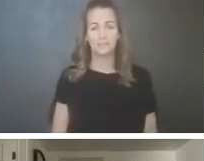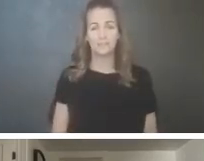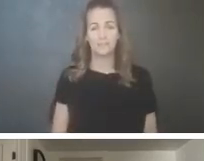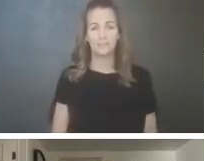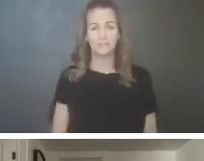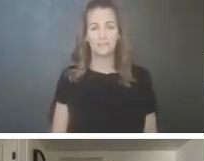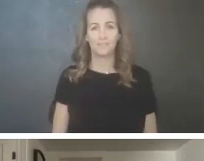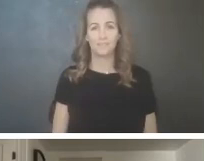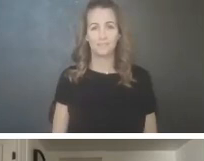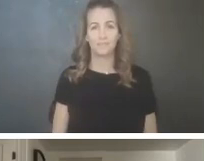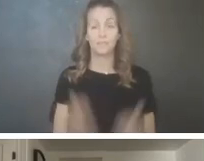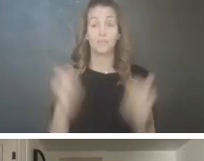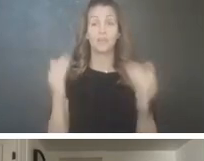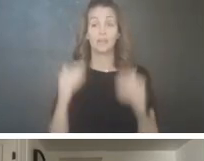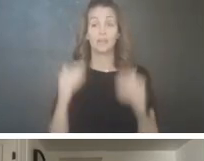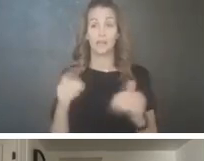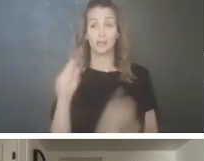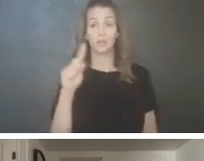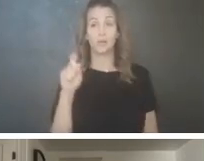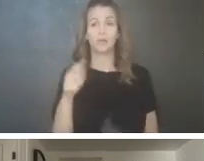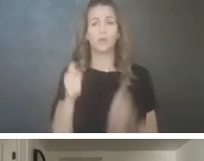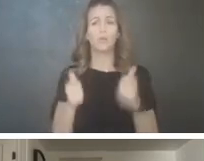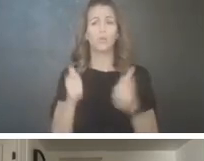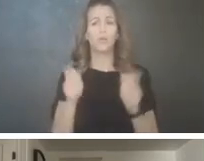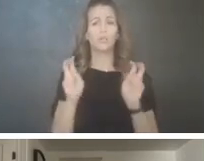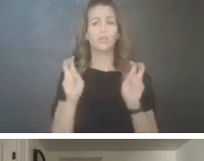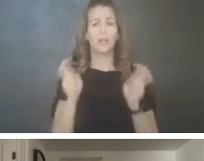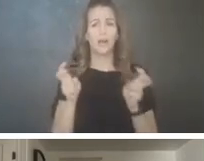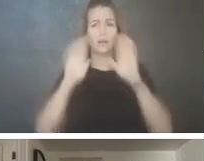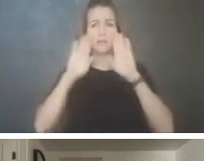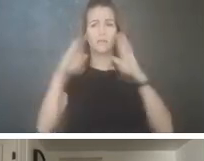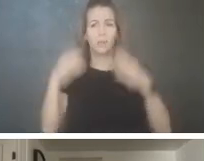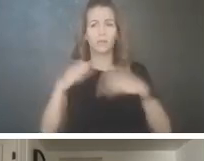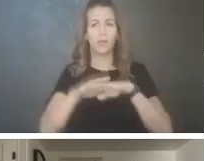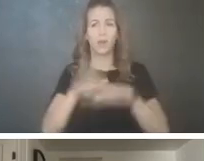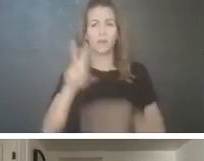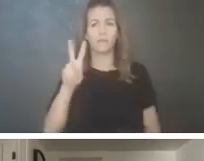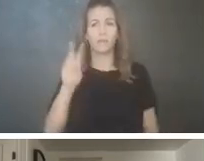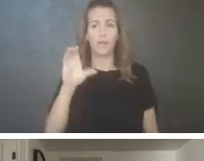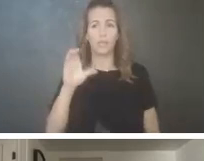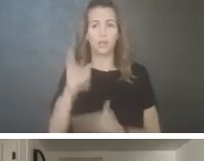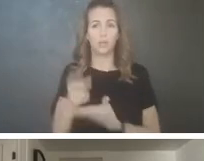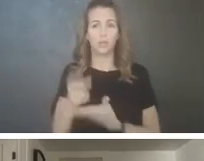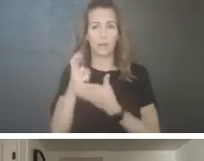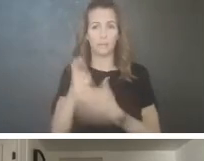Okay, our next question is which WIOA title focuses on vocational rehab?